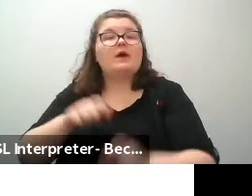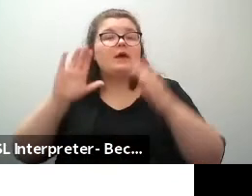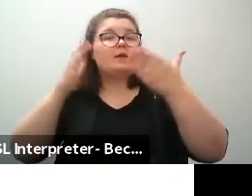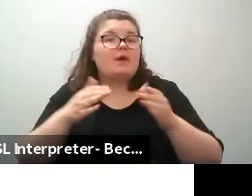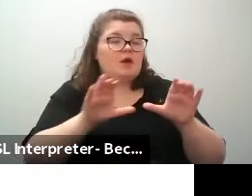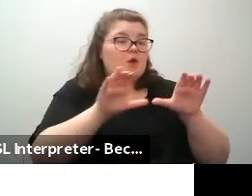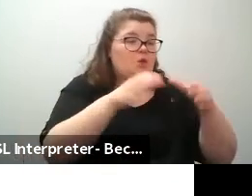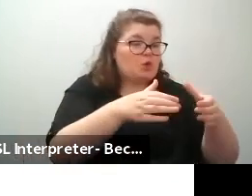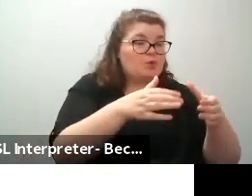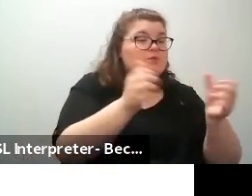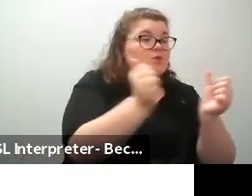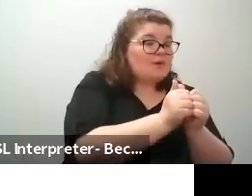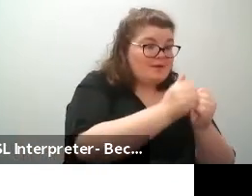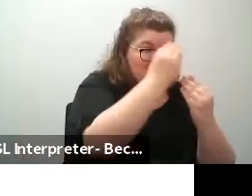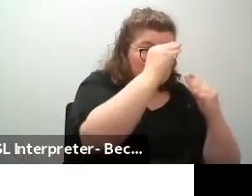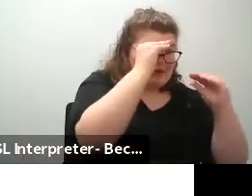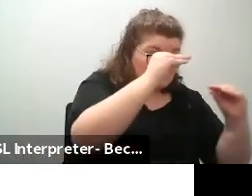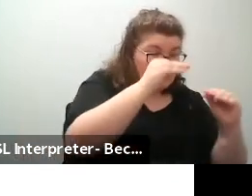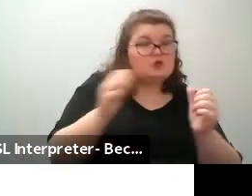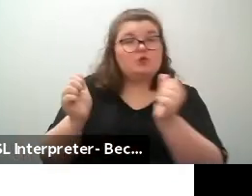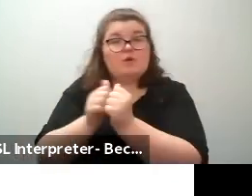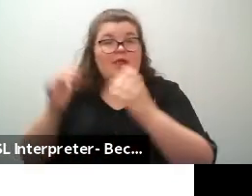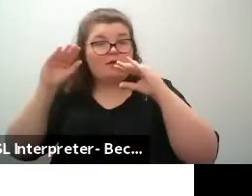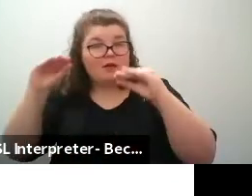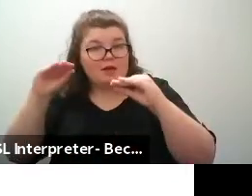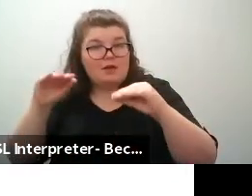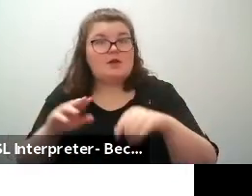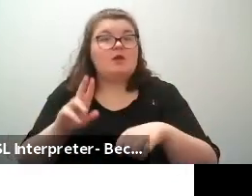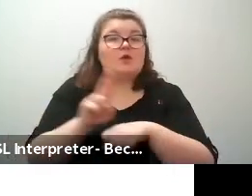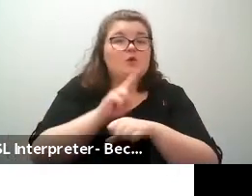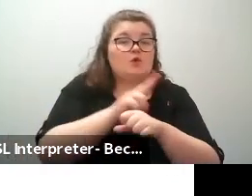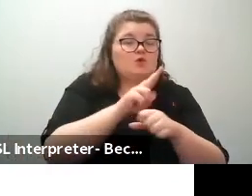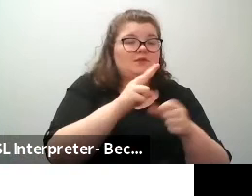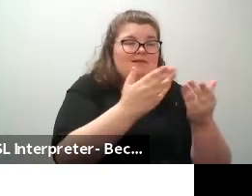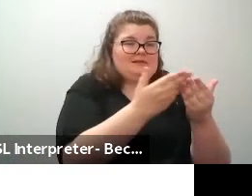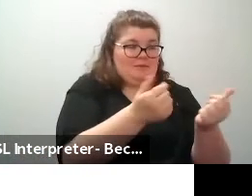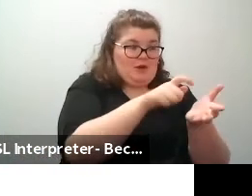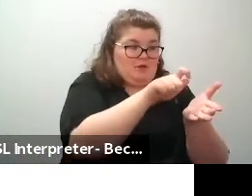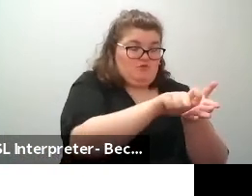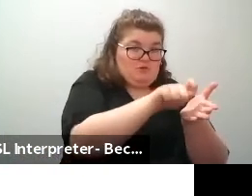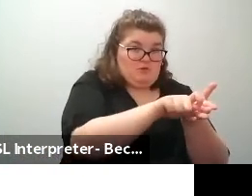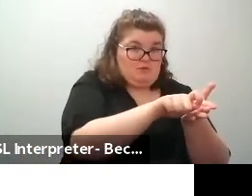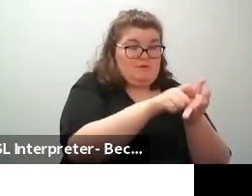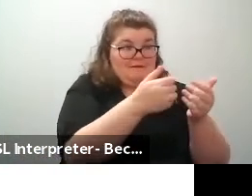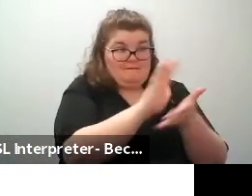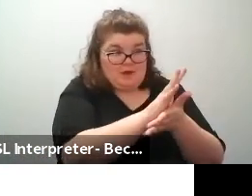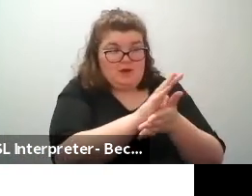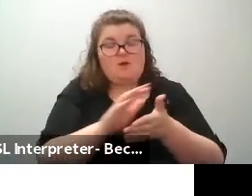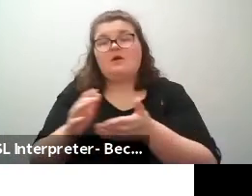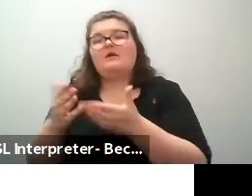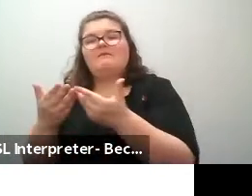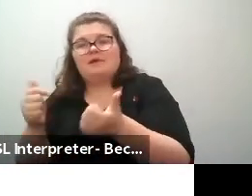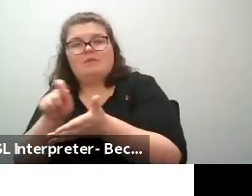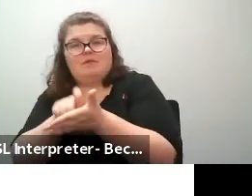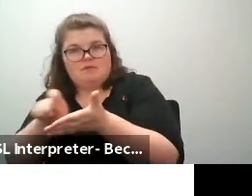without educational intervention, separately written and video, with generalized estimating equations for data